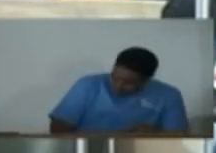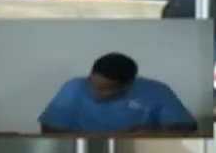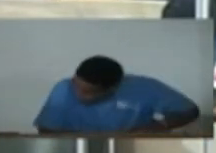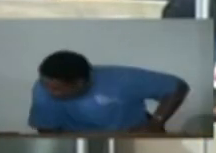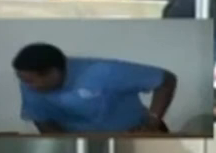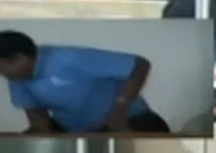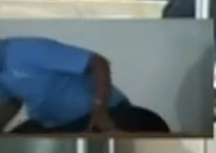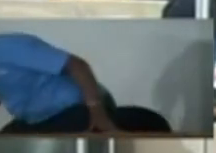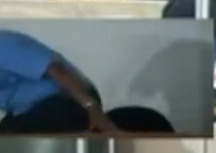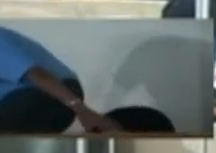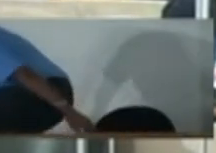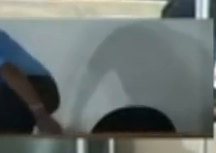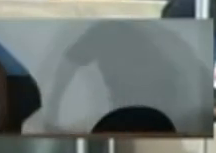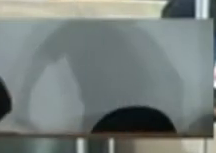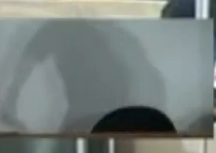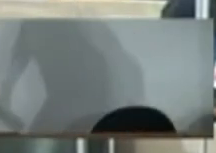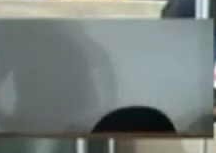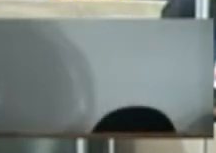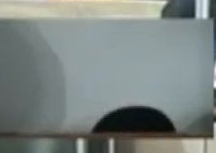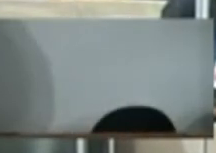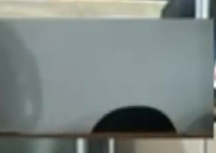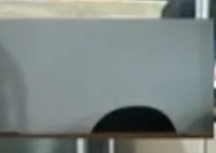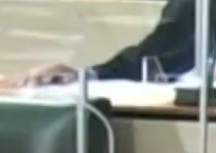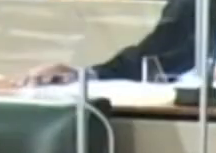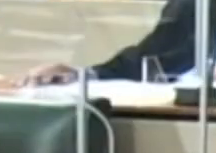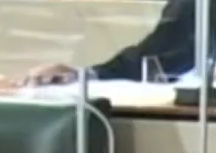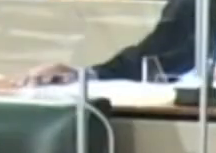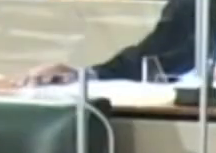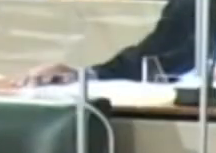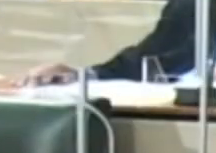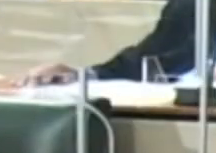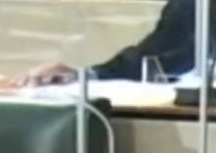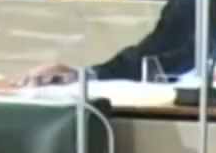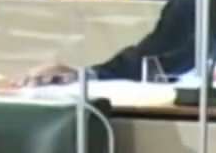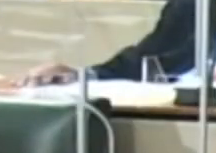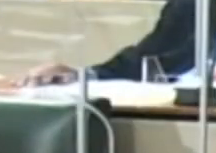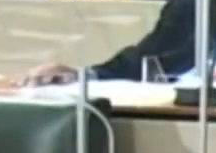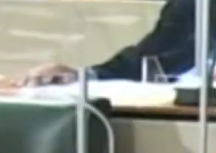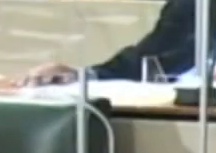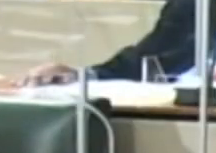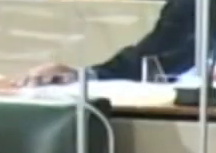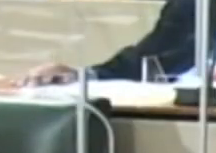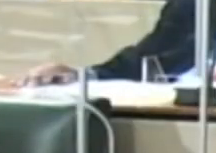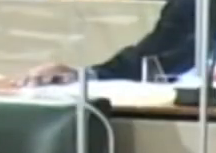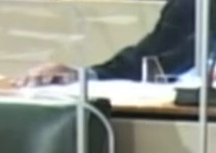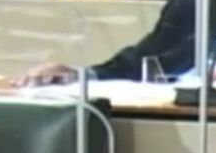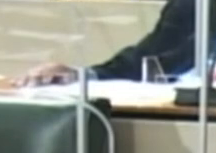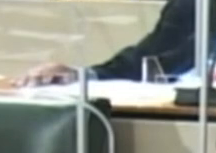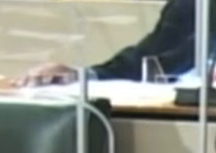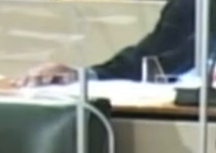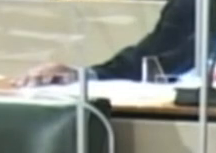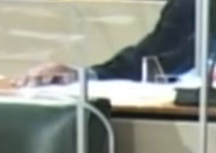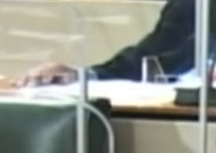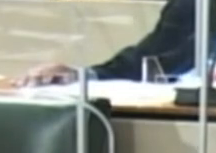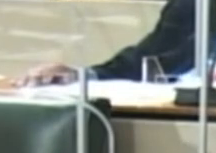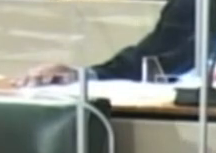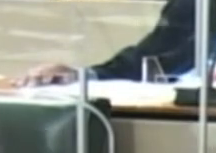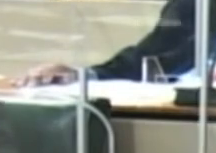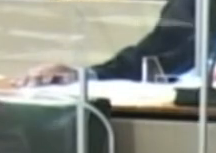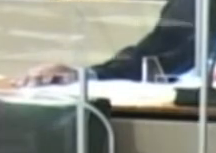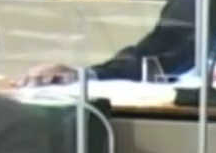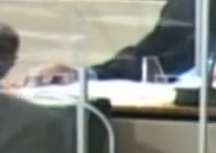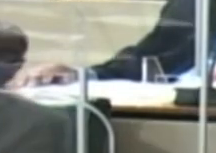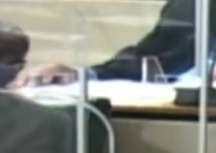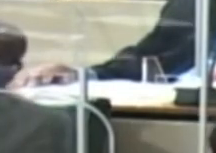an amazing job in supporting the vulnerable and those who are in need of help and support, not